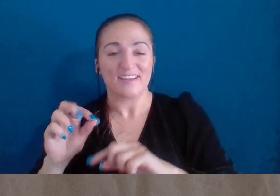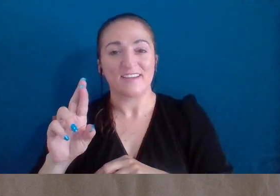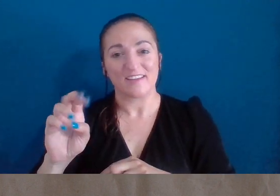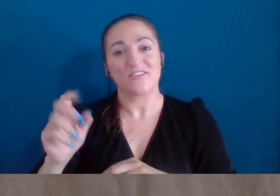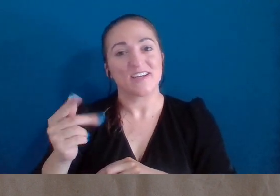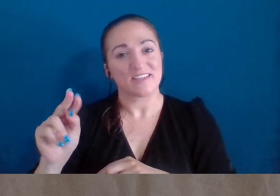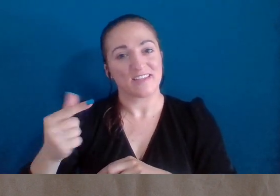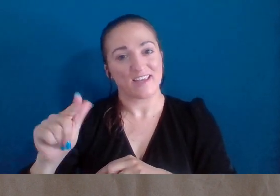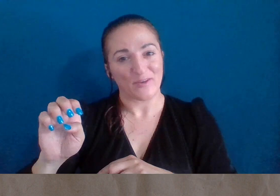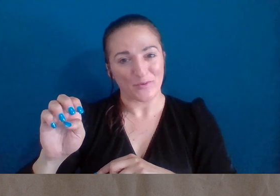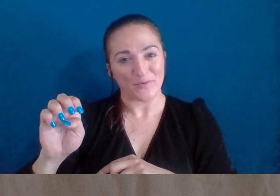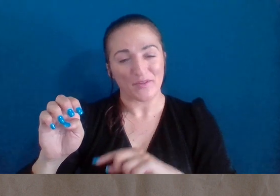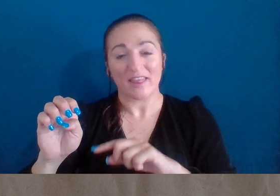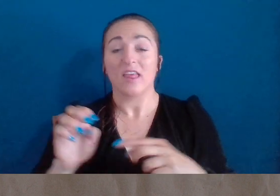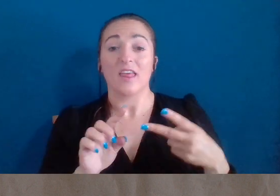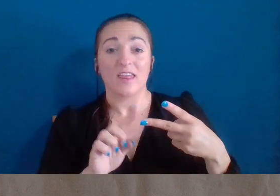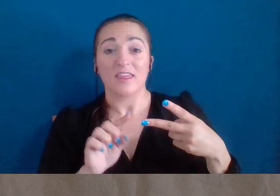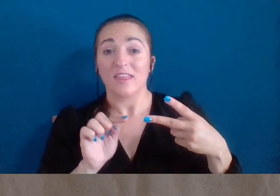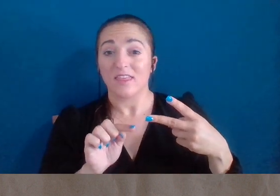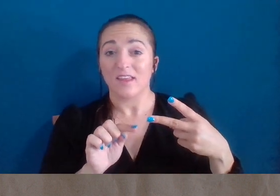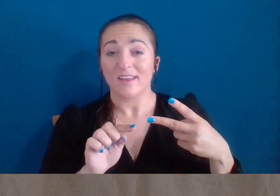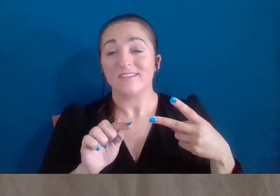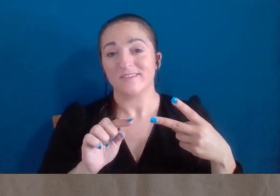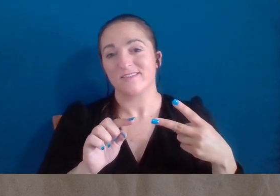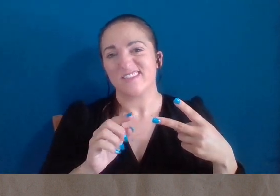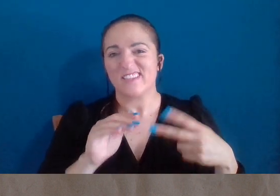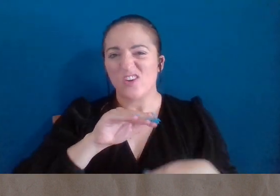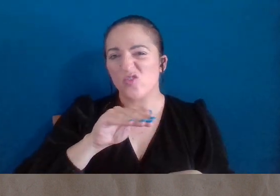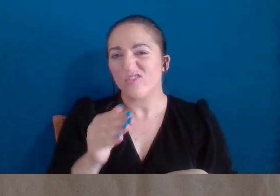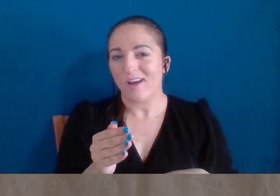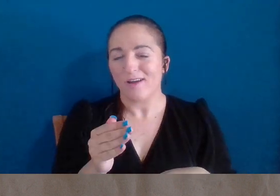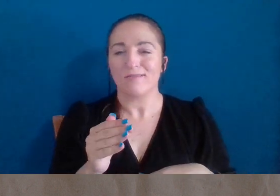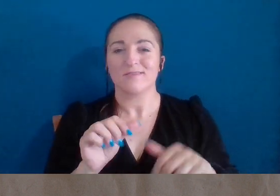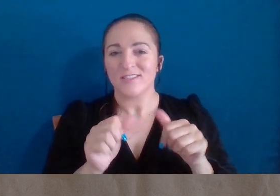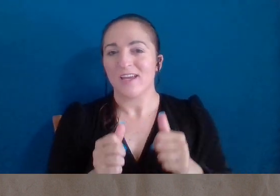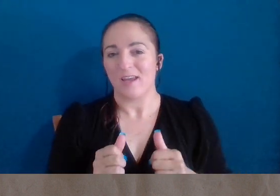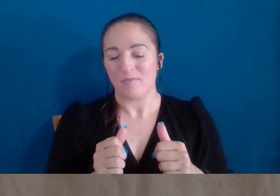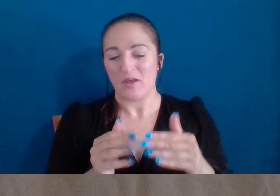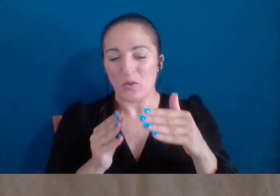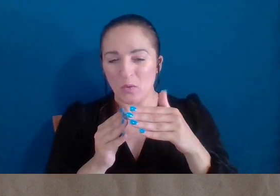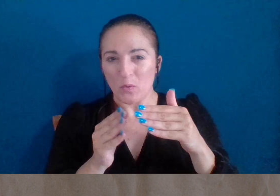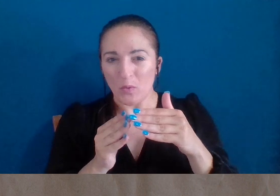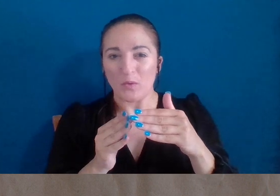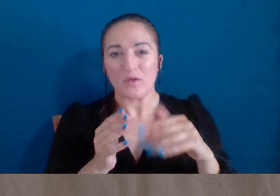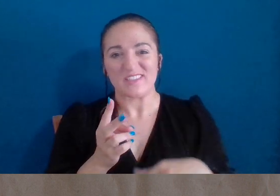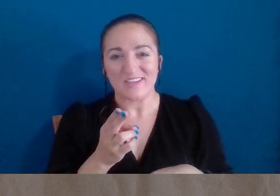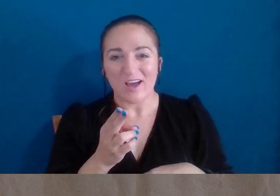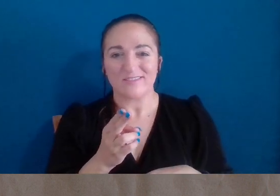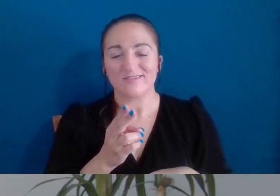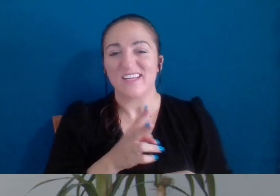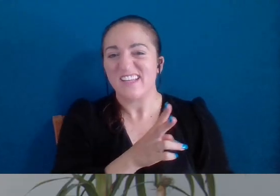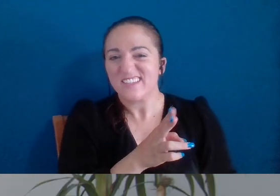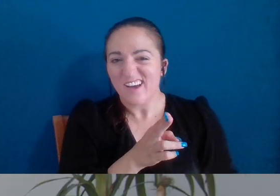shape. And then this is more of the round shape where I cut off the corners. So let me show you how to do